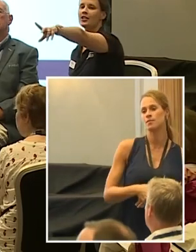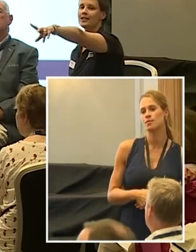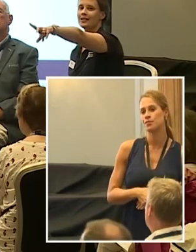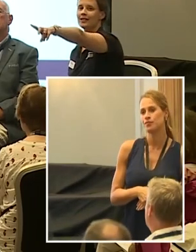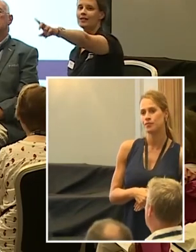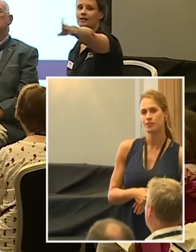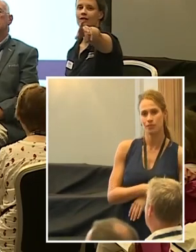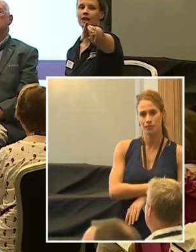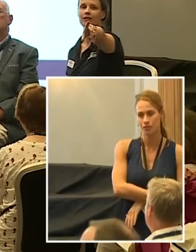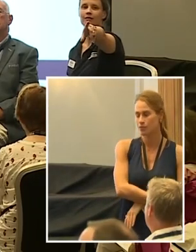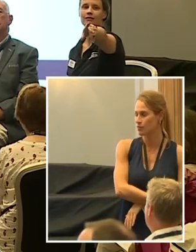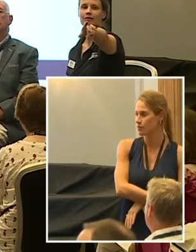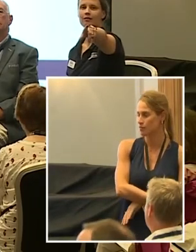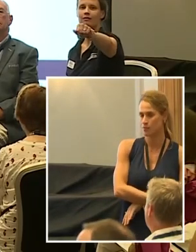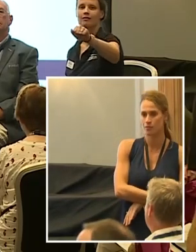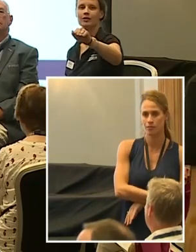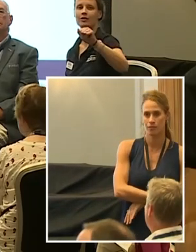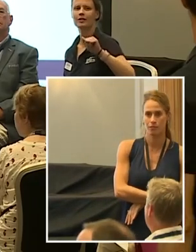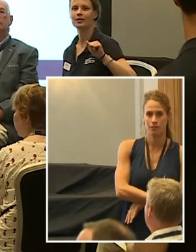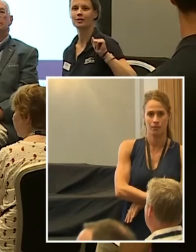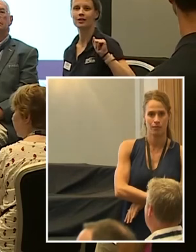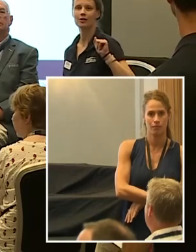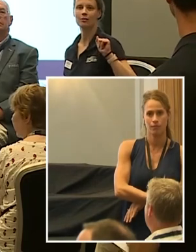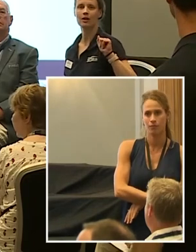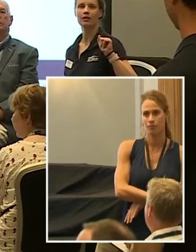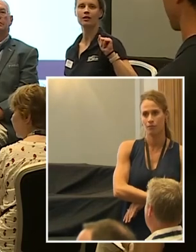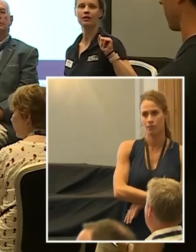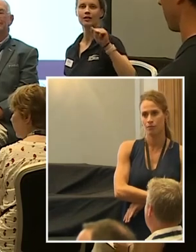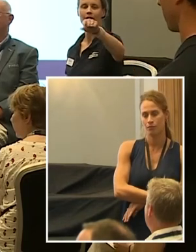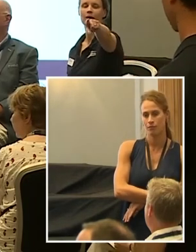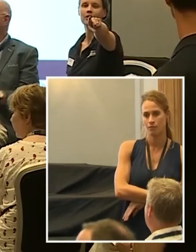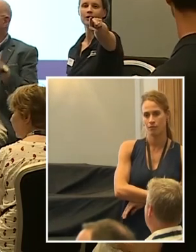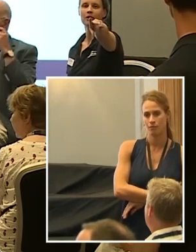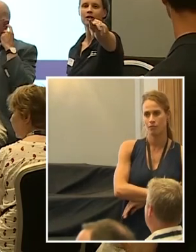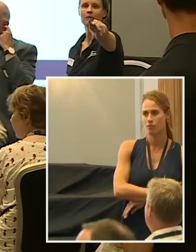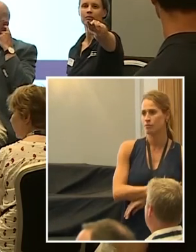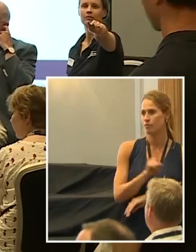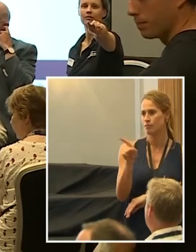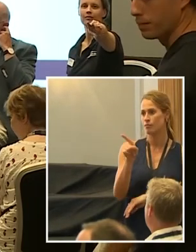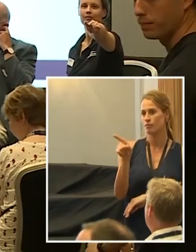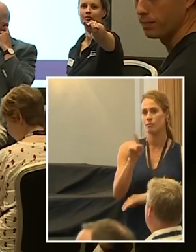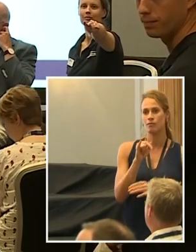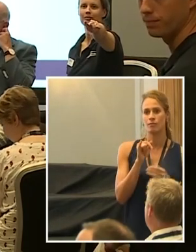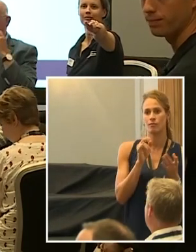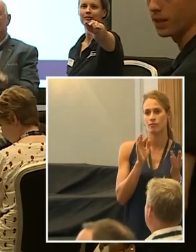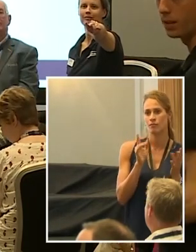and actually there's a, okay. Sorry, I think somebody's got a mic. No, Simon, I think